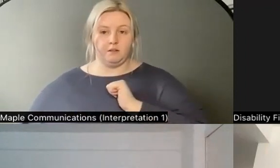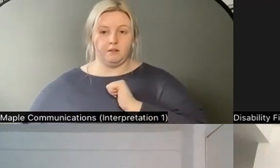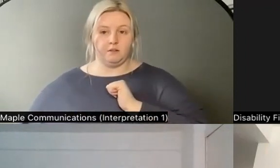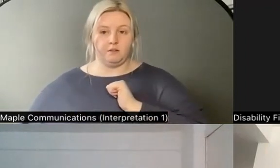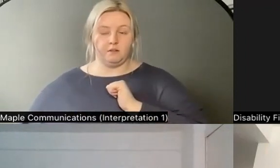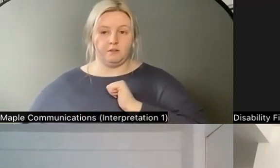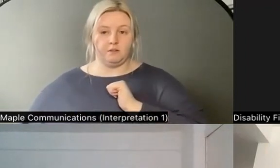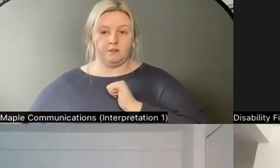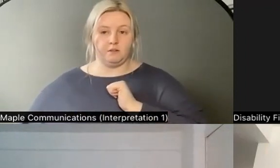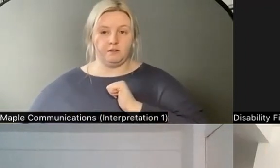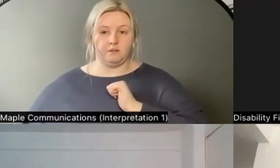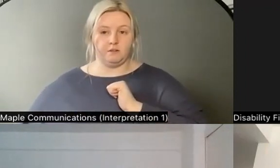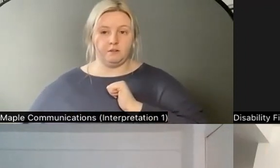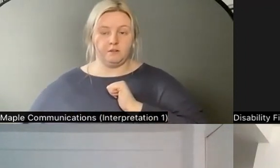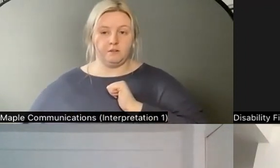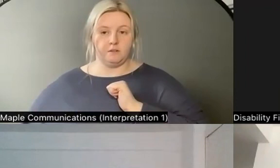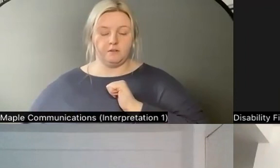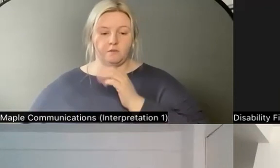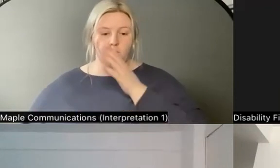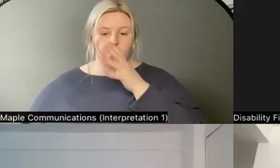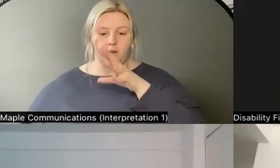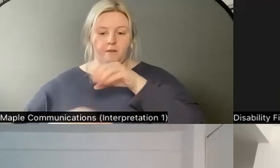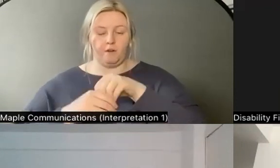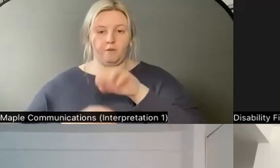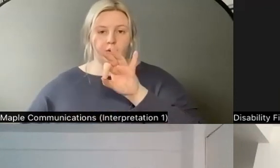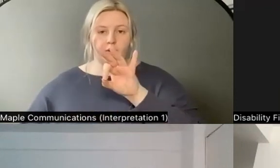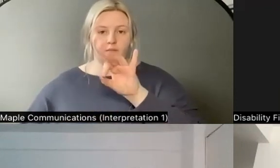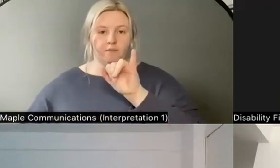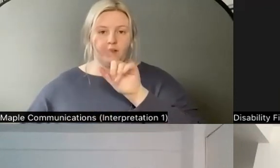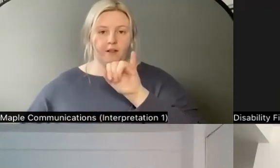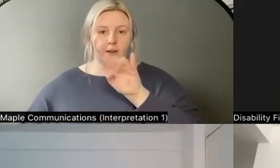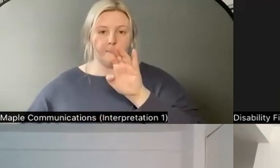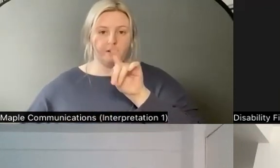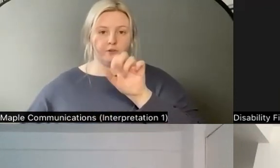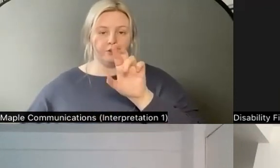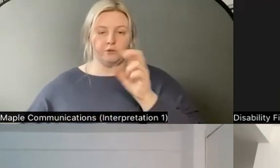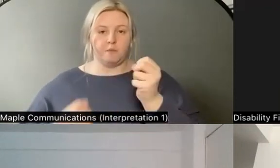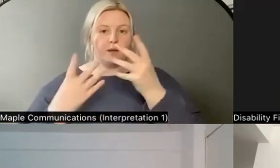I will be involved with the filibuster for many opportunities. I want to